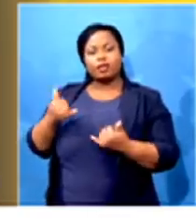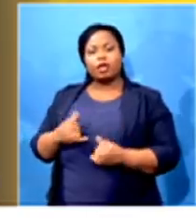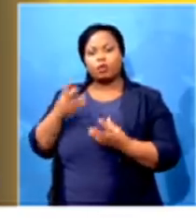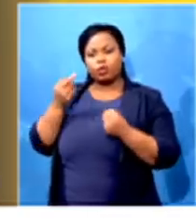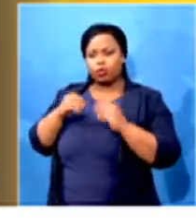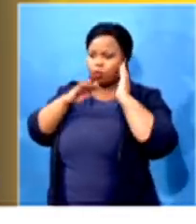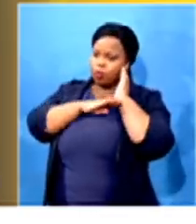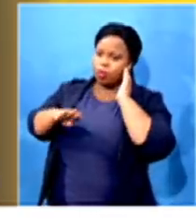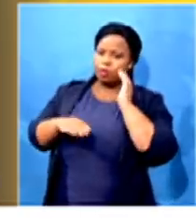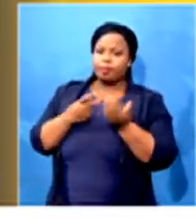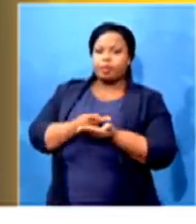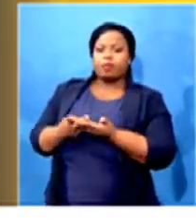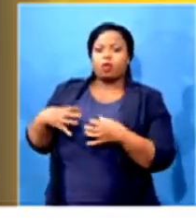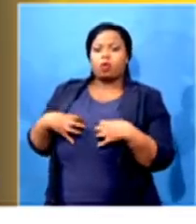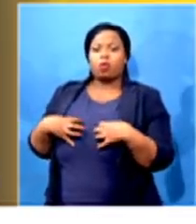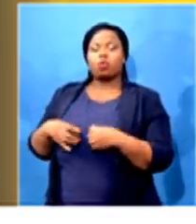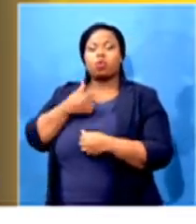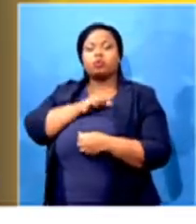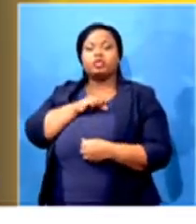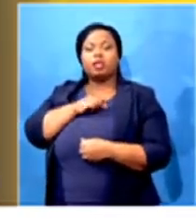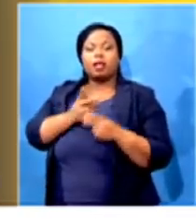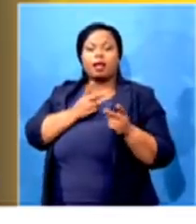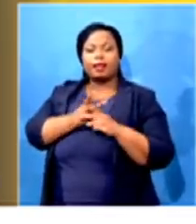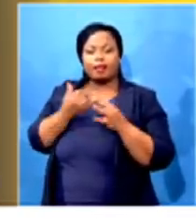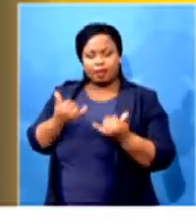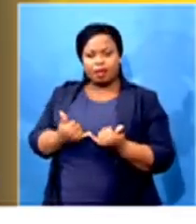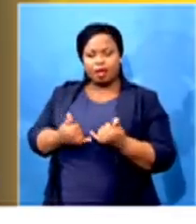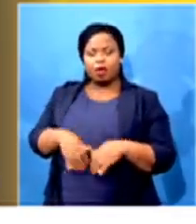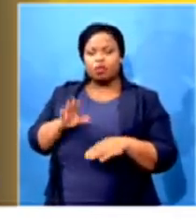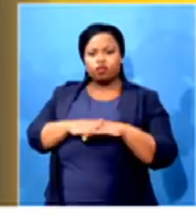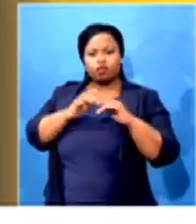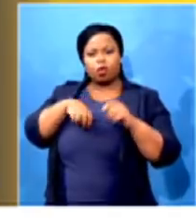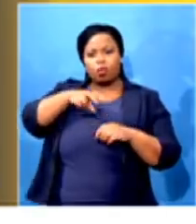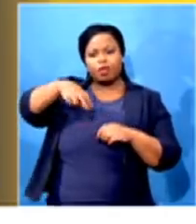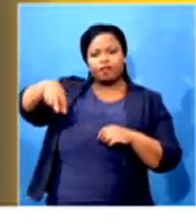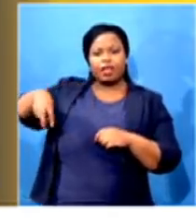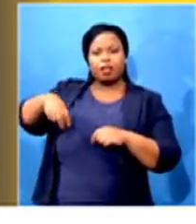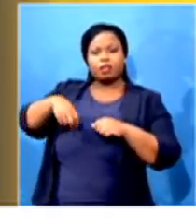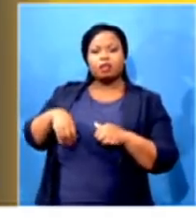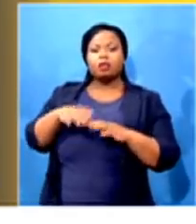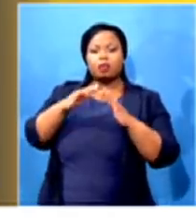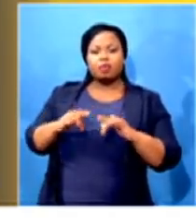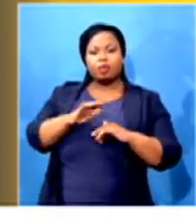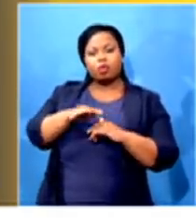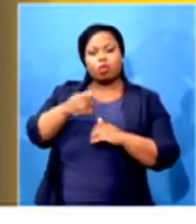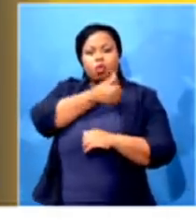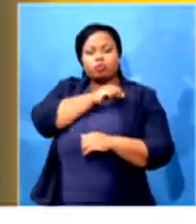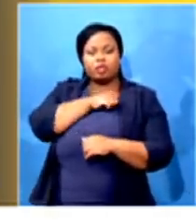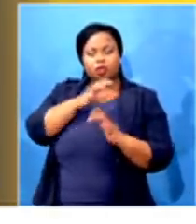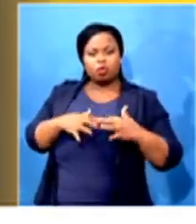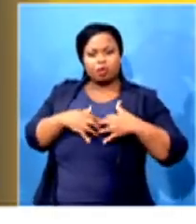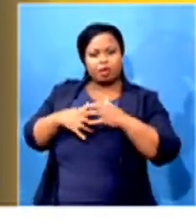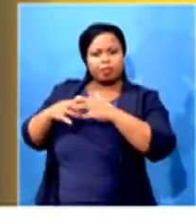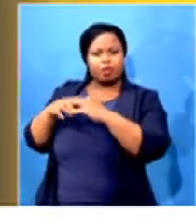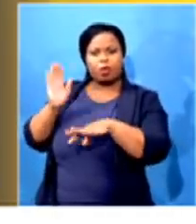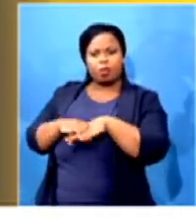in our own hospitals, but we are creating new beds in the field hospitals. So obviously we are going to need more clinicians. So there